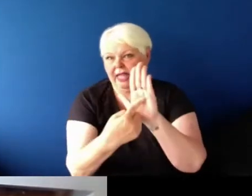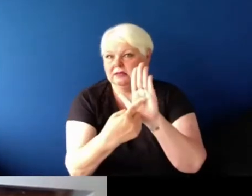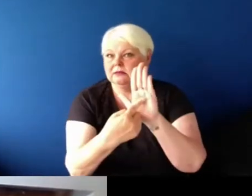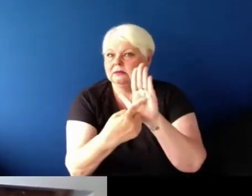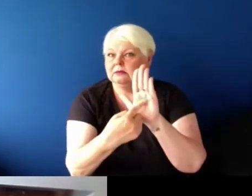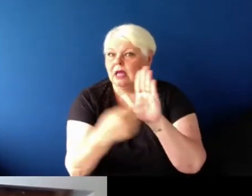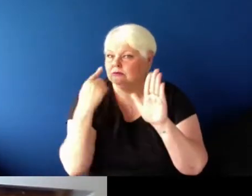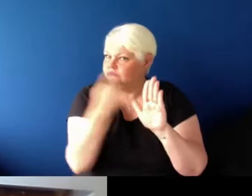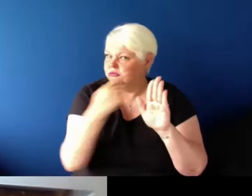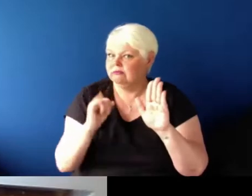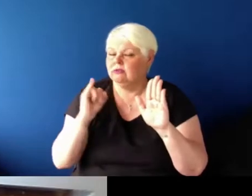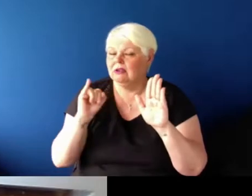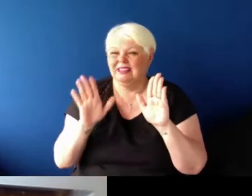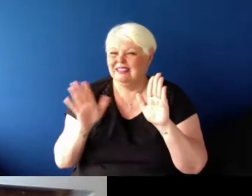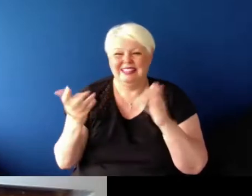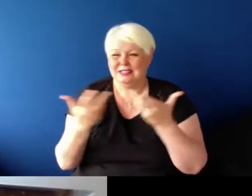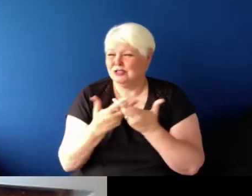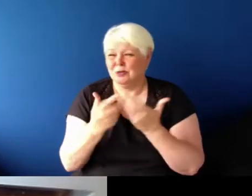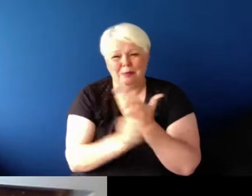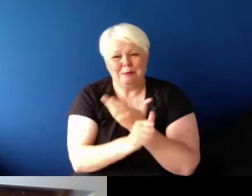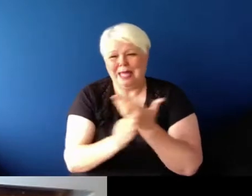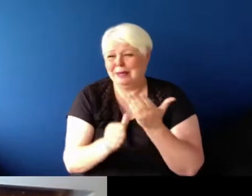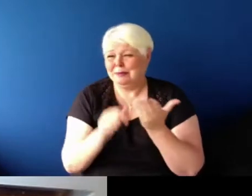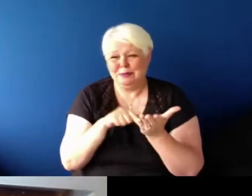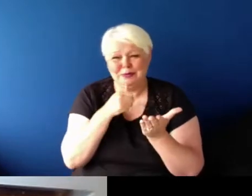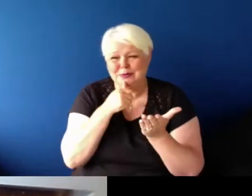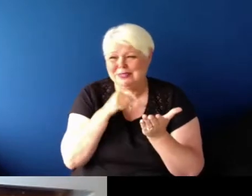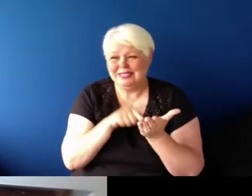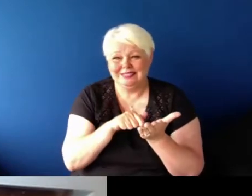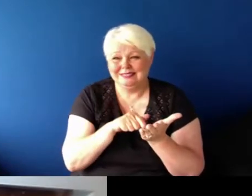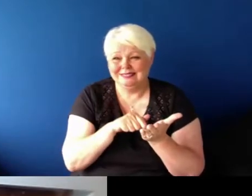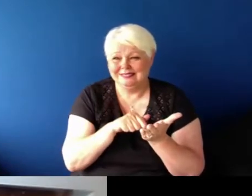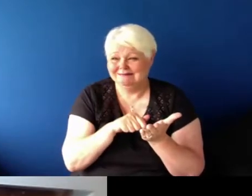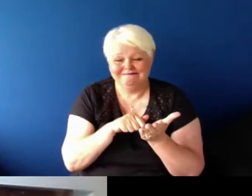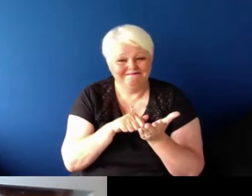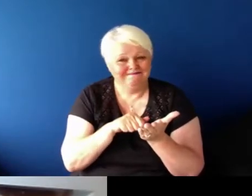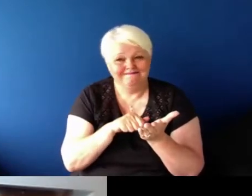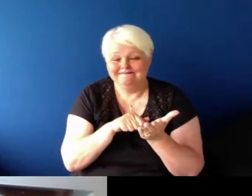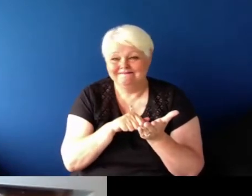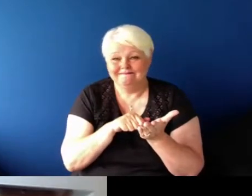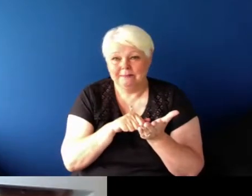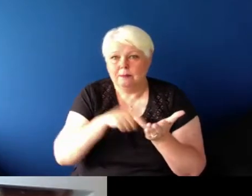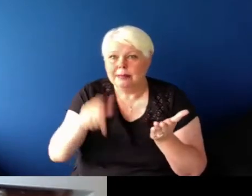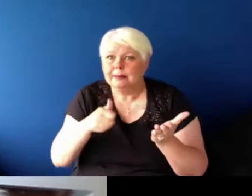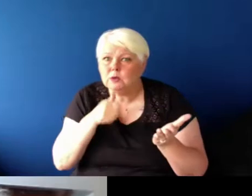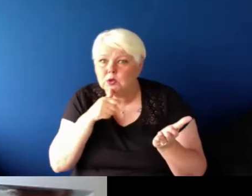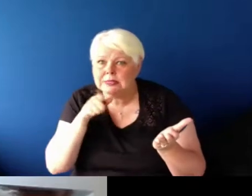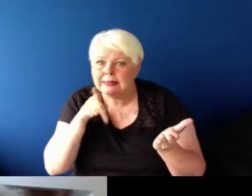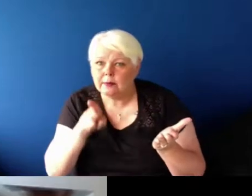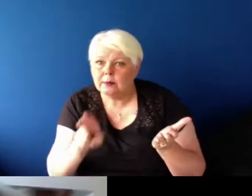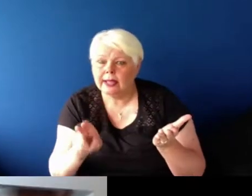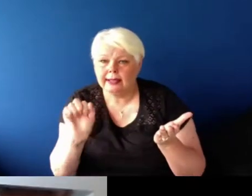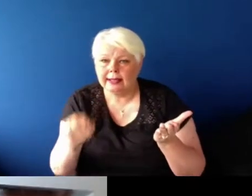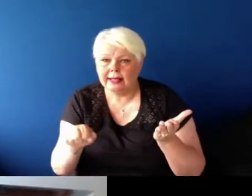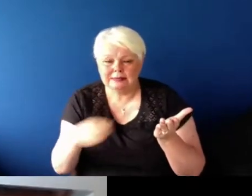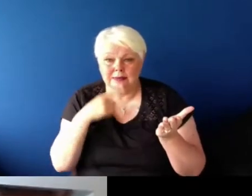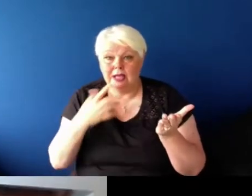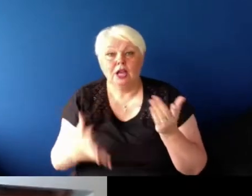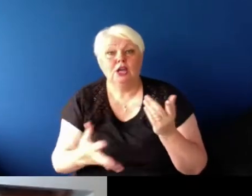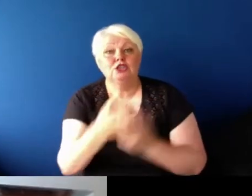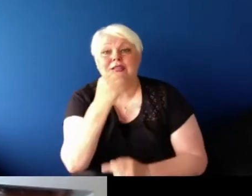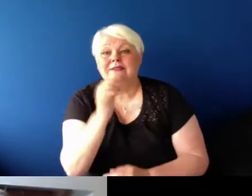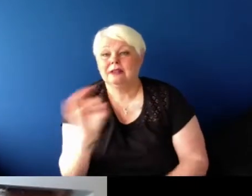one. That's not how the Bible actually needs to be used. But, you know, people use it like that. But it's not going to get us anywhere